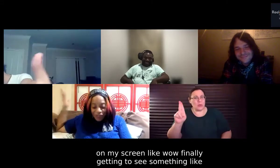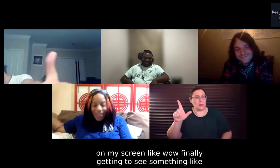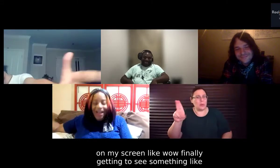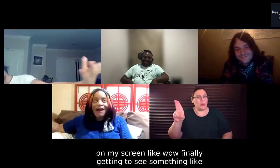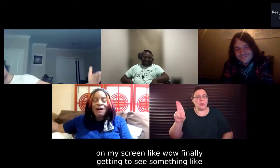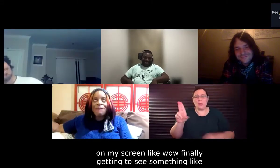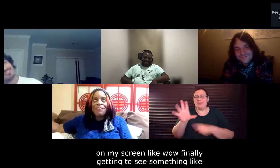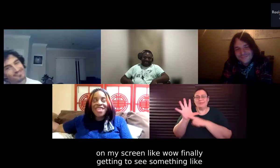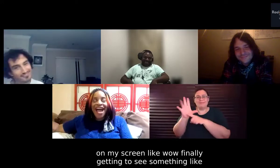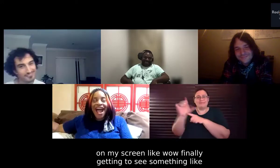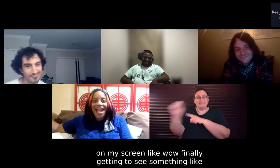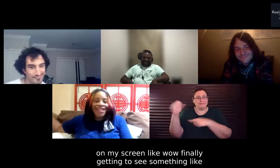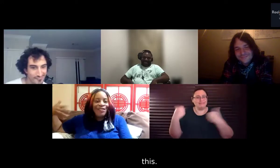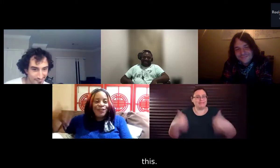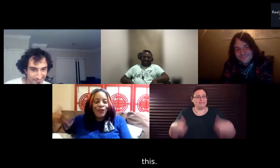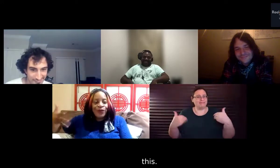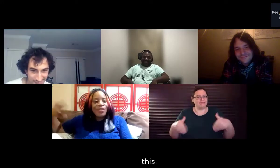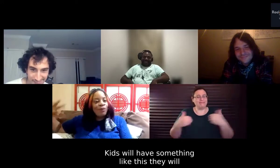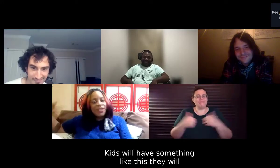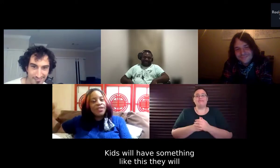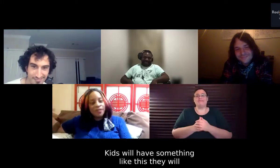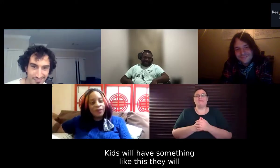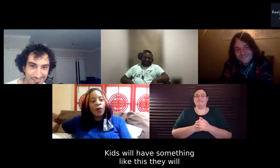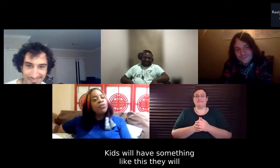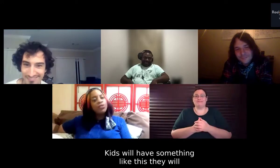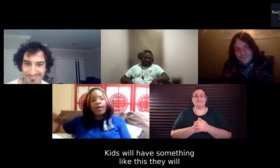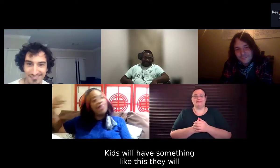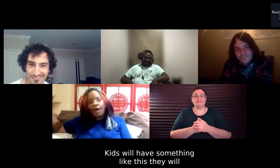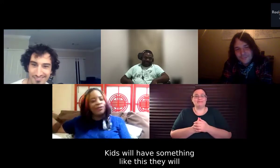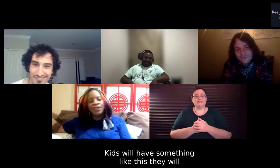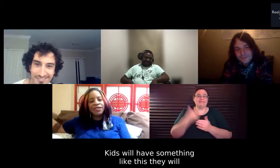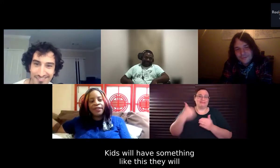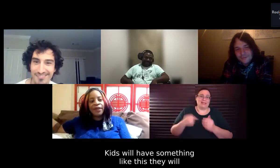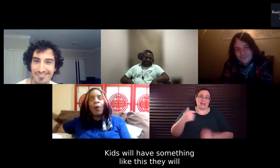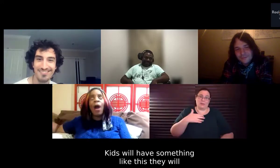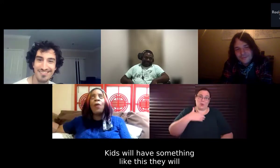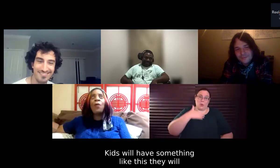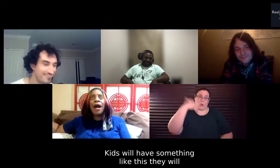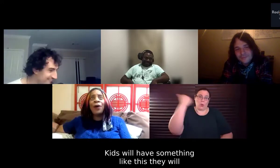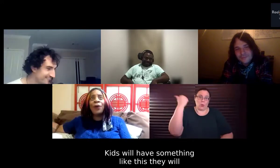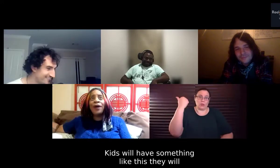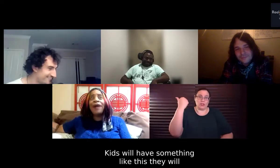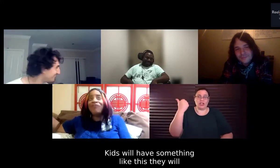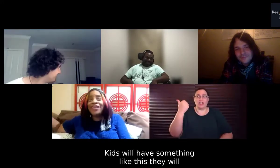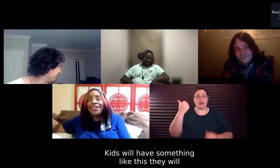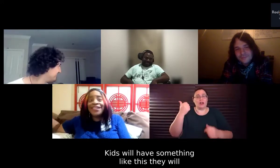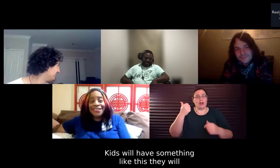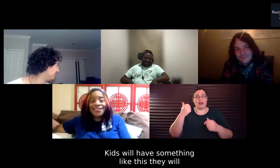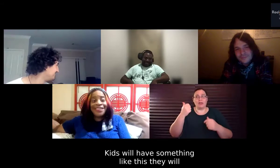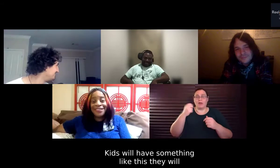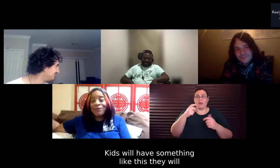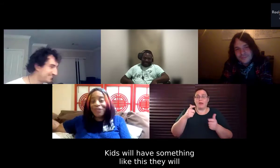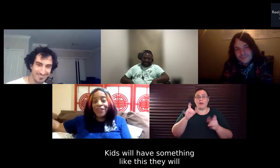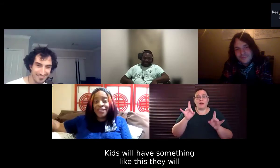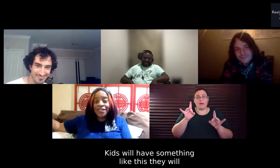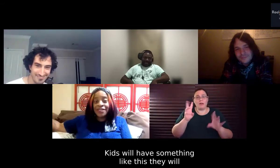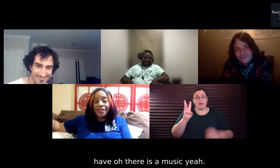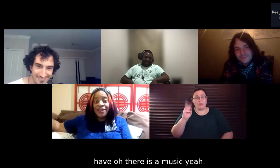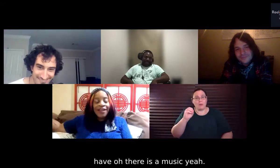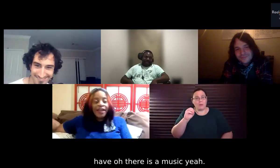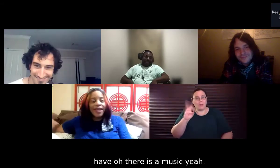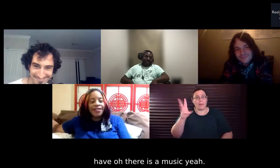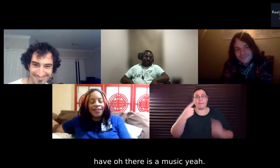awesome. And, as somebody who's a little older, and I was just like, wow, I'm finally getting to see something like